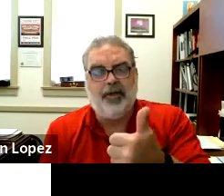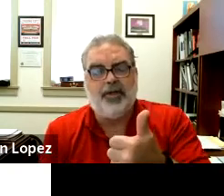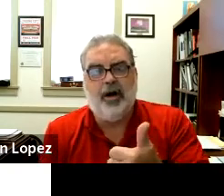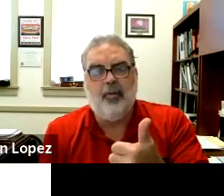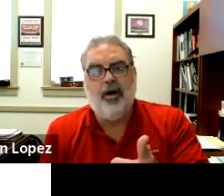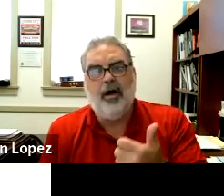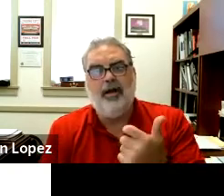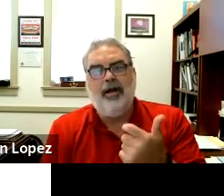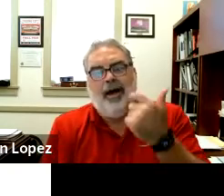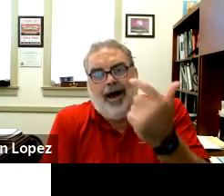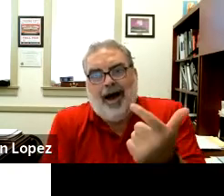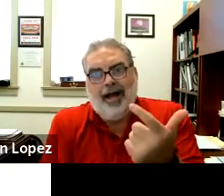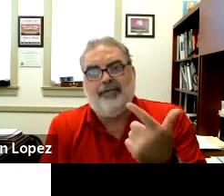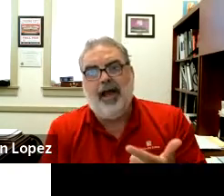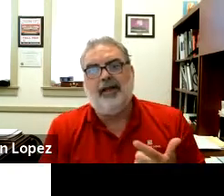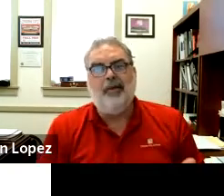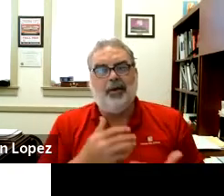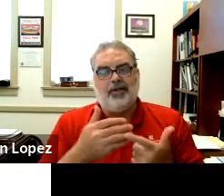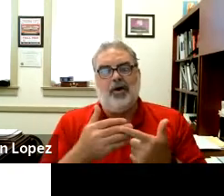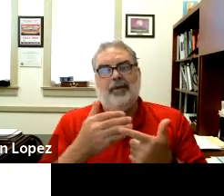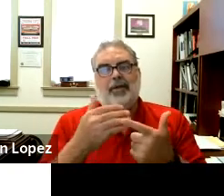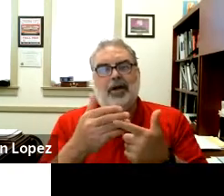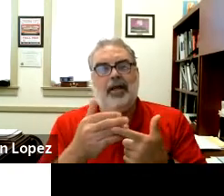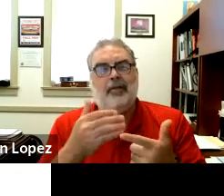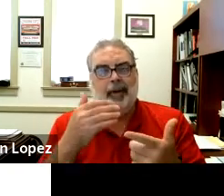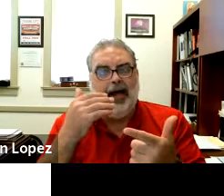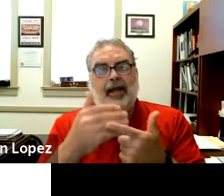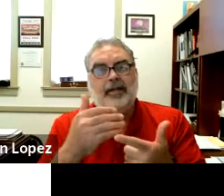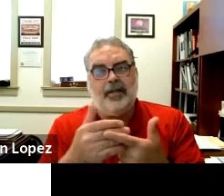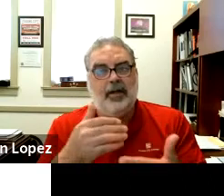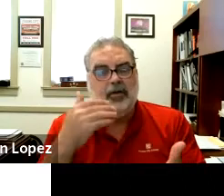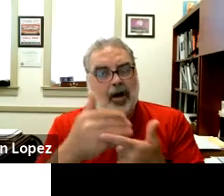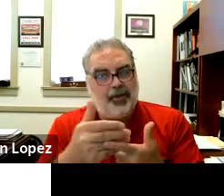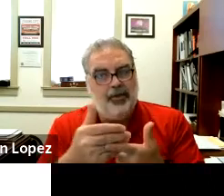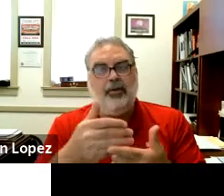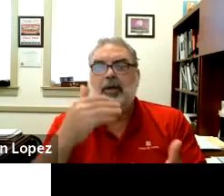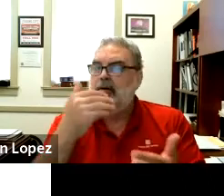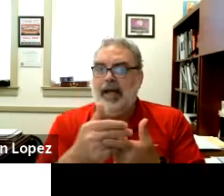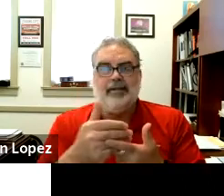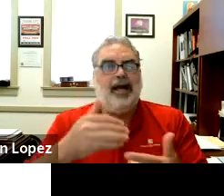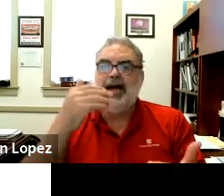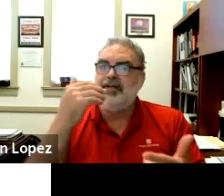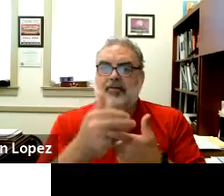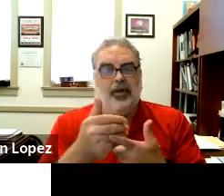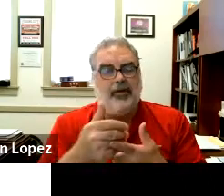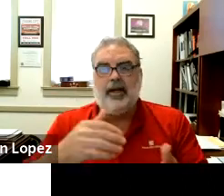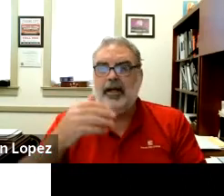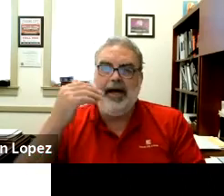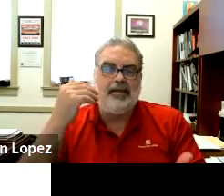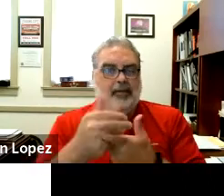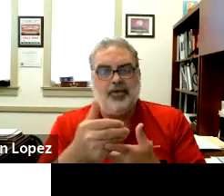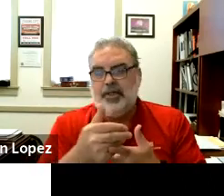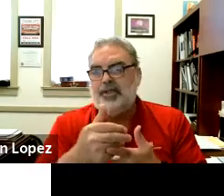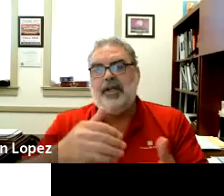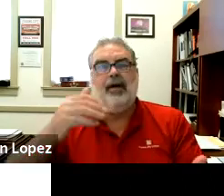students finish COM 1, I, as a faculty member, can be talking to them about, hey, listen, COM 2, next class, really great